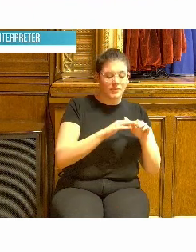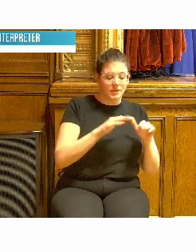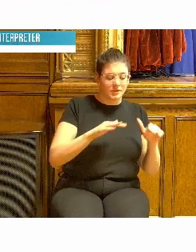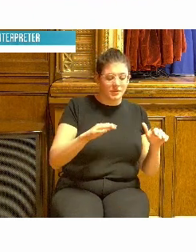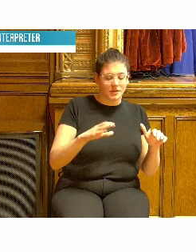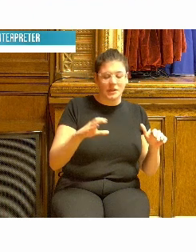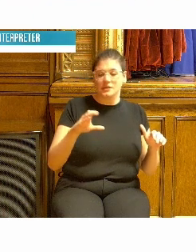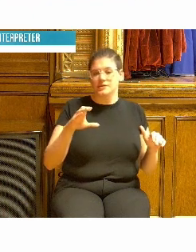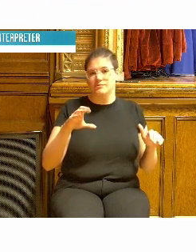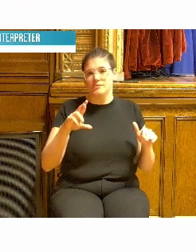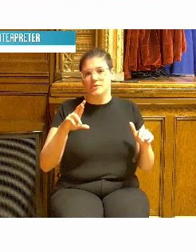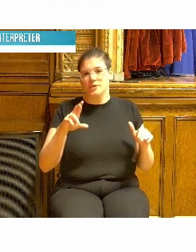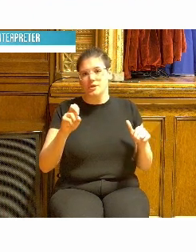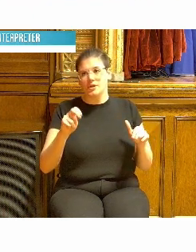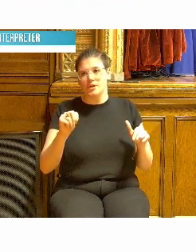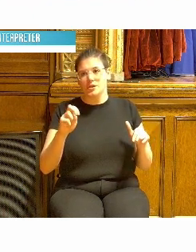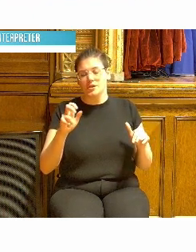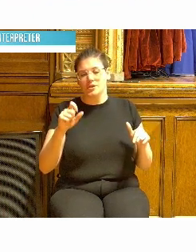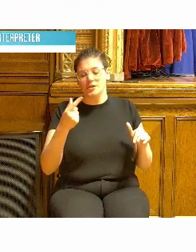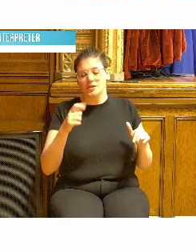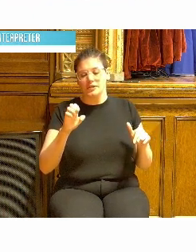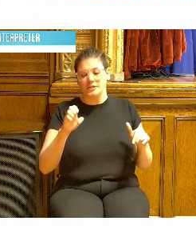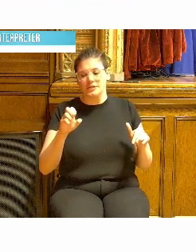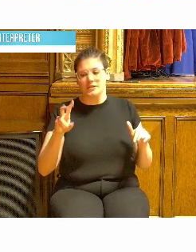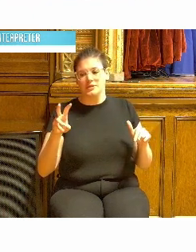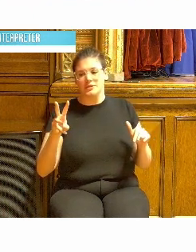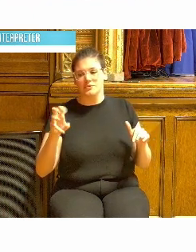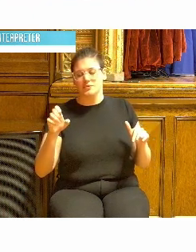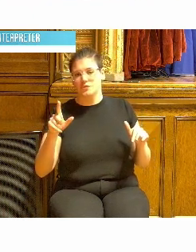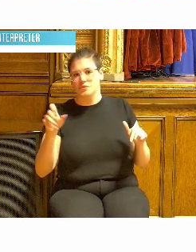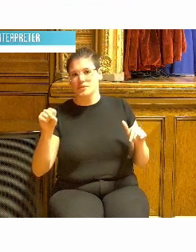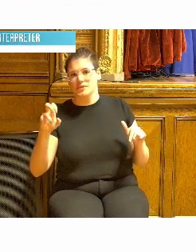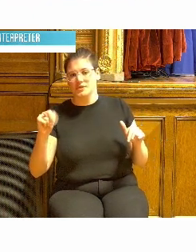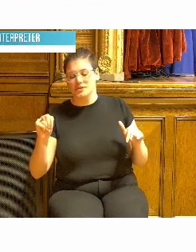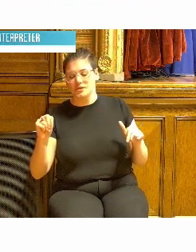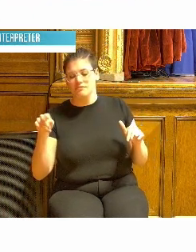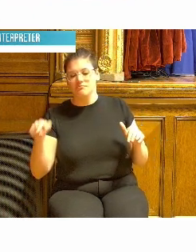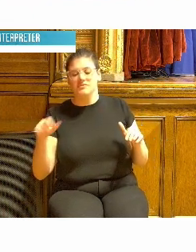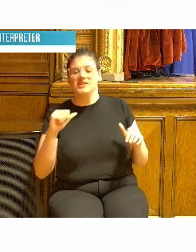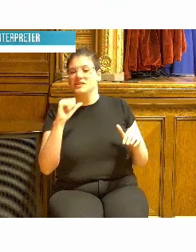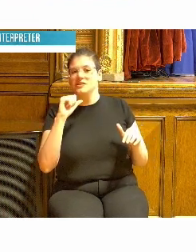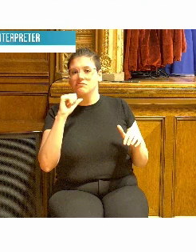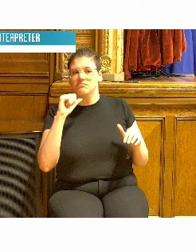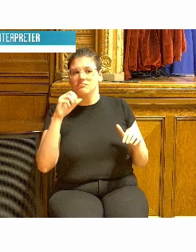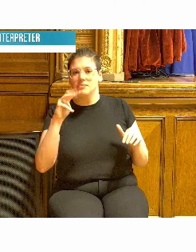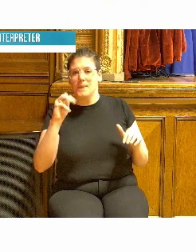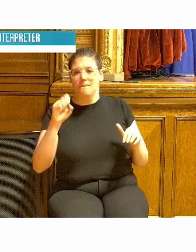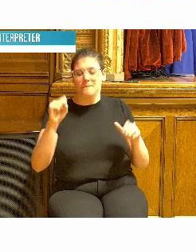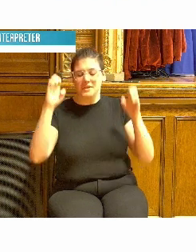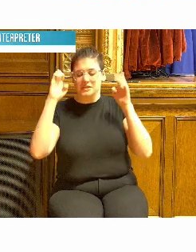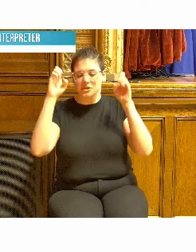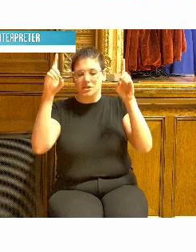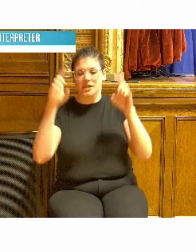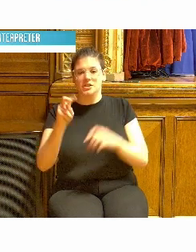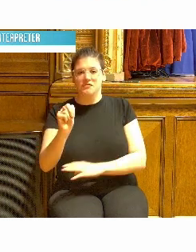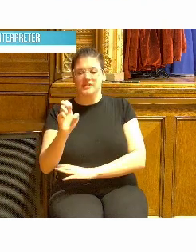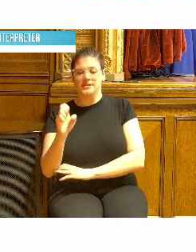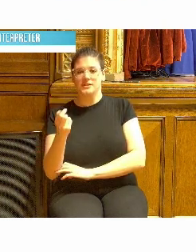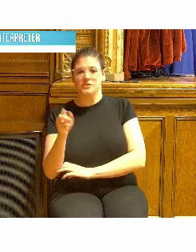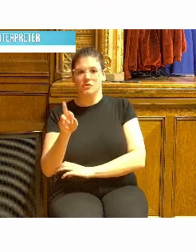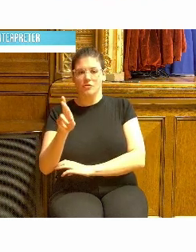Woodson told us in The Miseducation of the Negro, have been programmed to hate themselves in the public